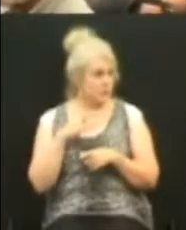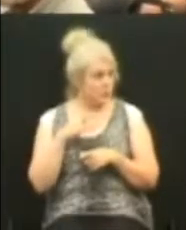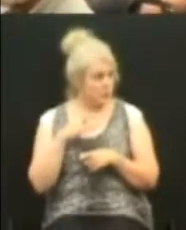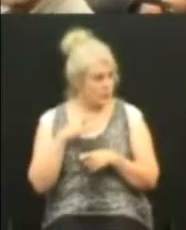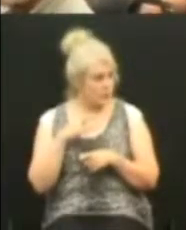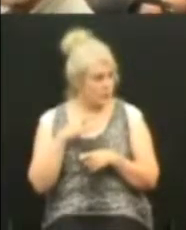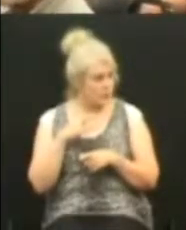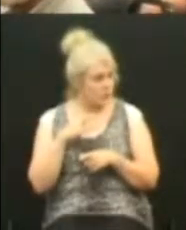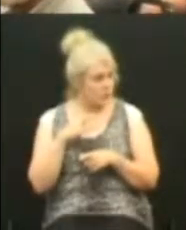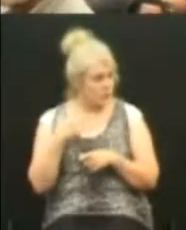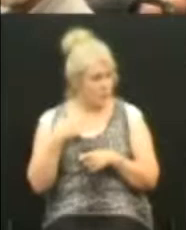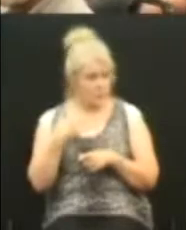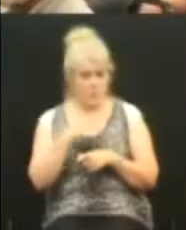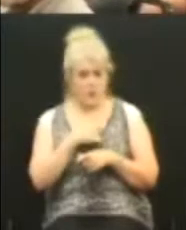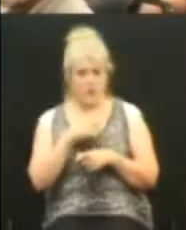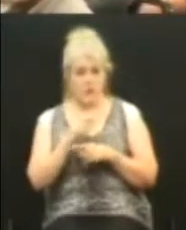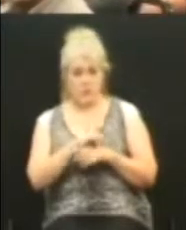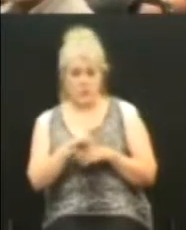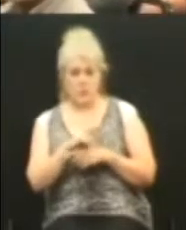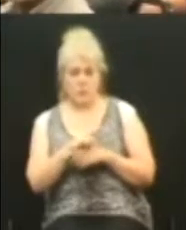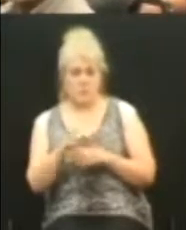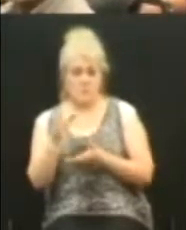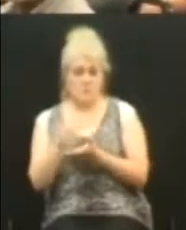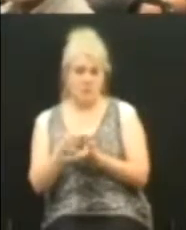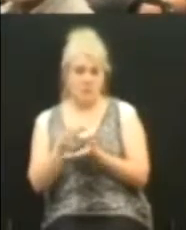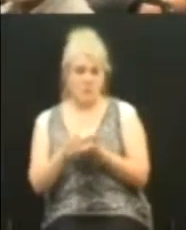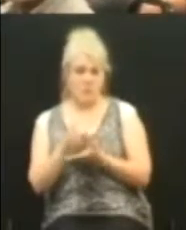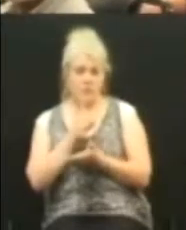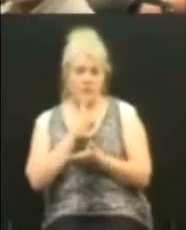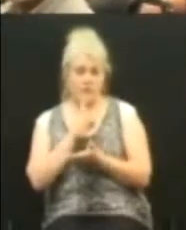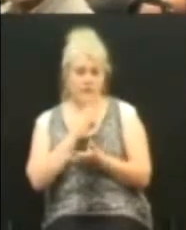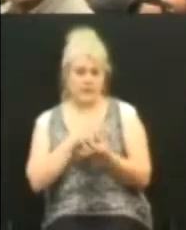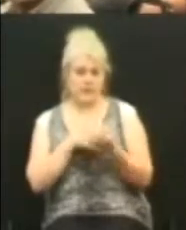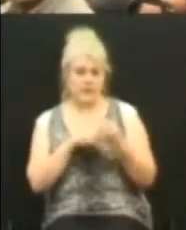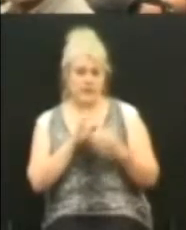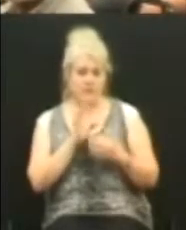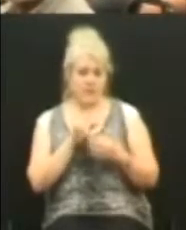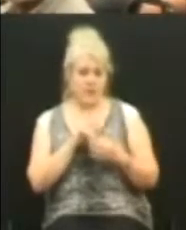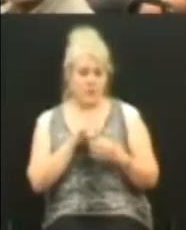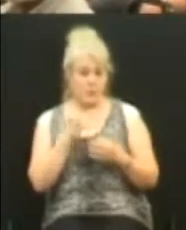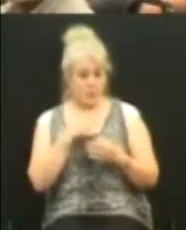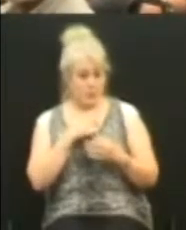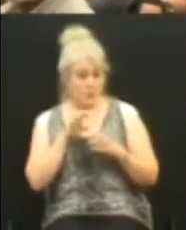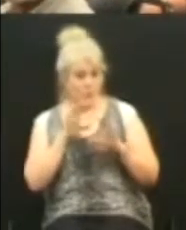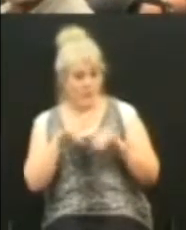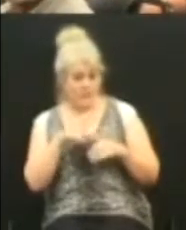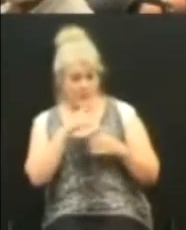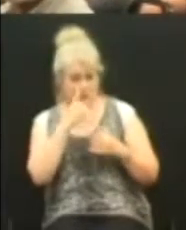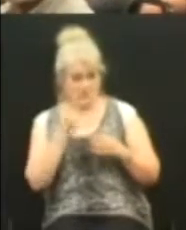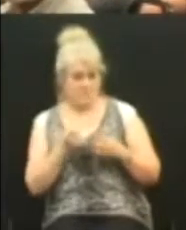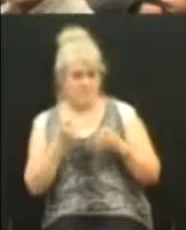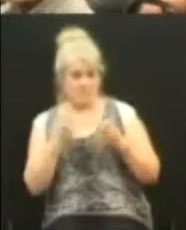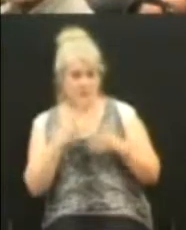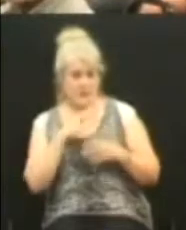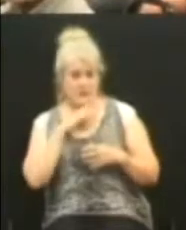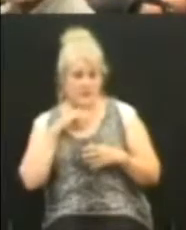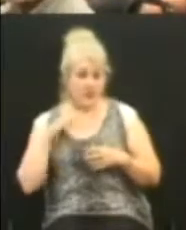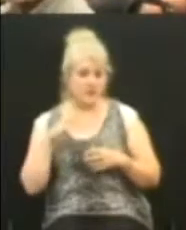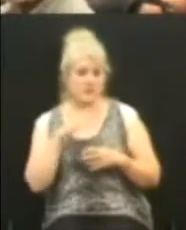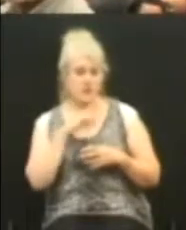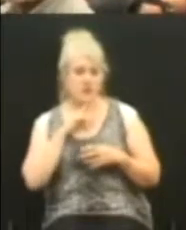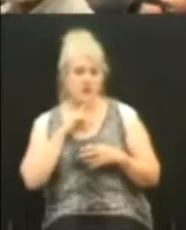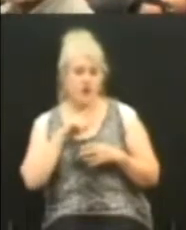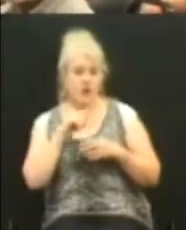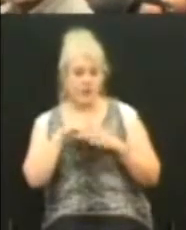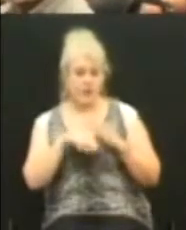store, imported from another state, usually from across the nation. Myself and others do this for the simple fact that many poisons and toxins are being let into the drinking tap